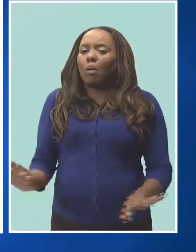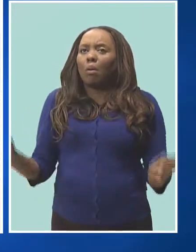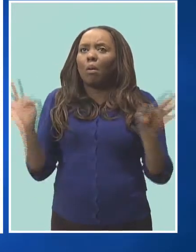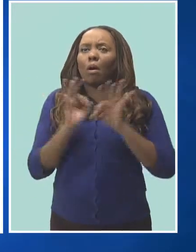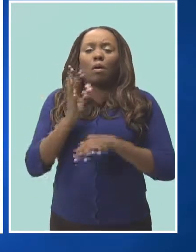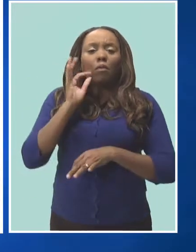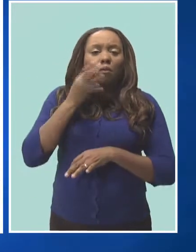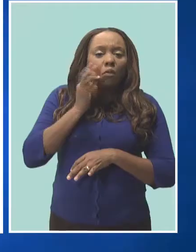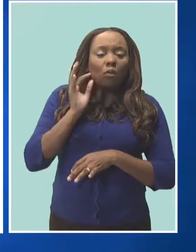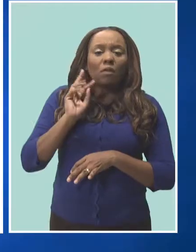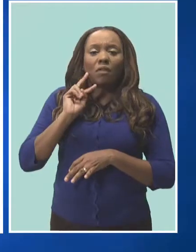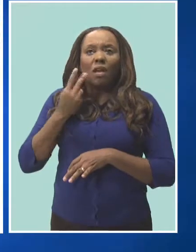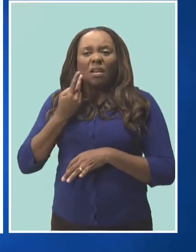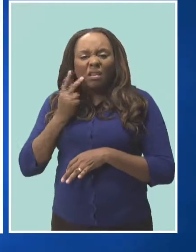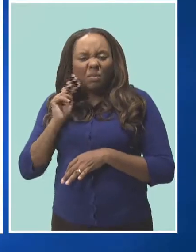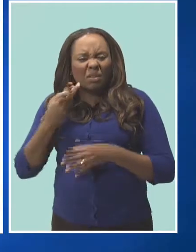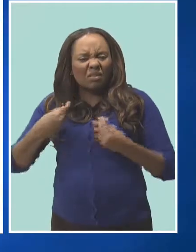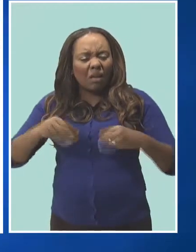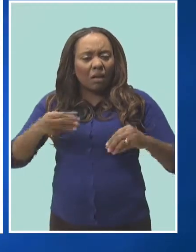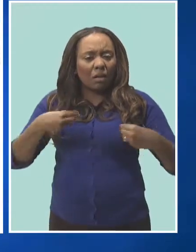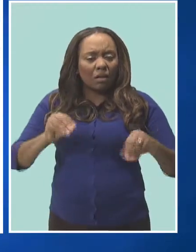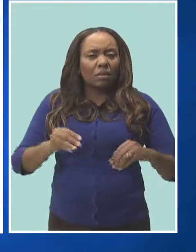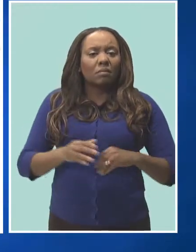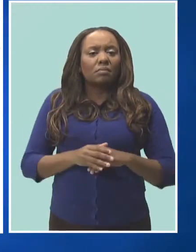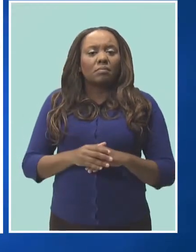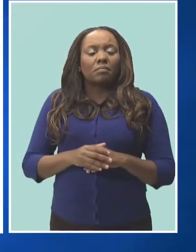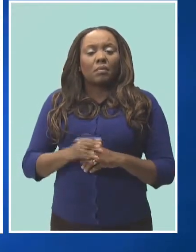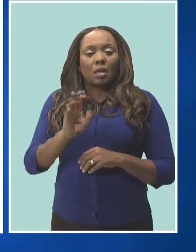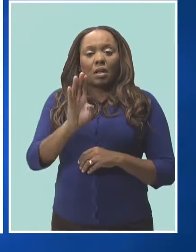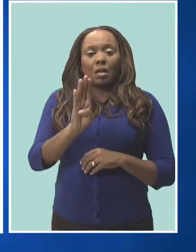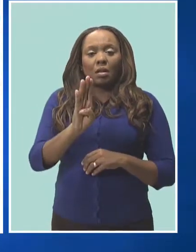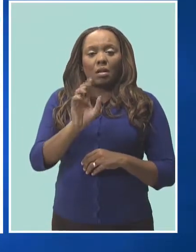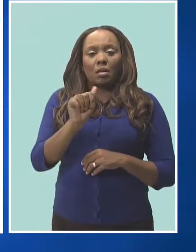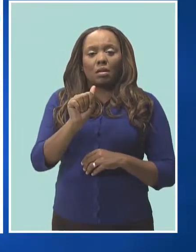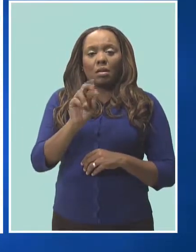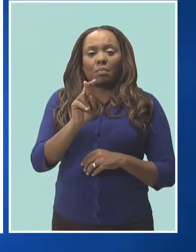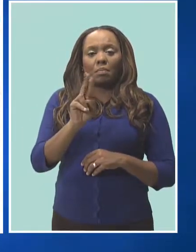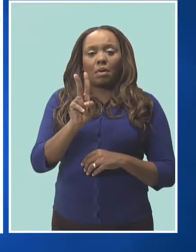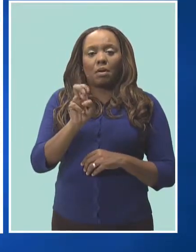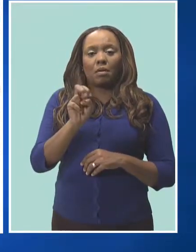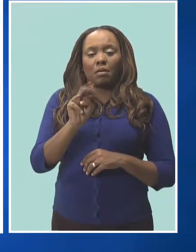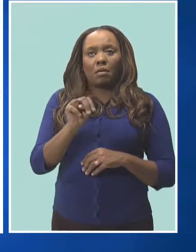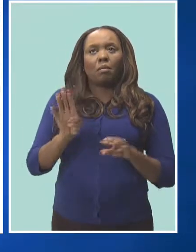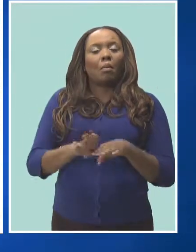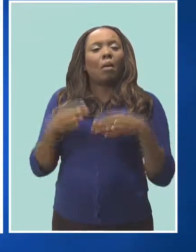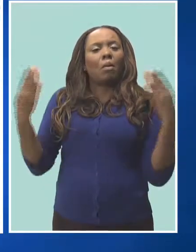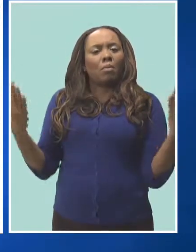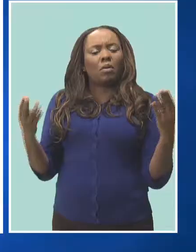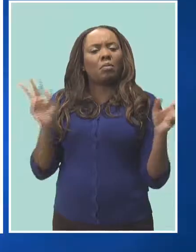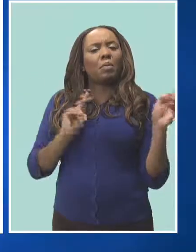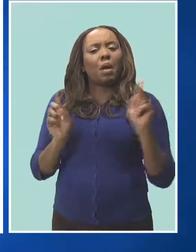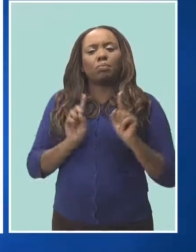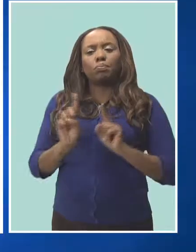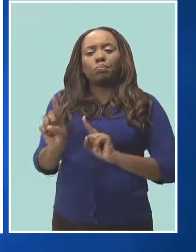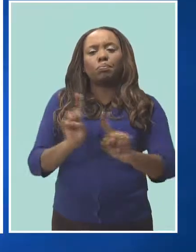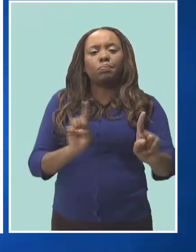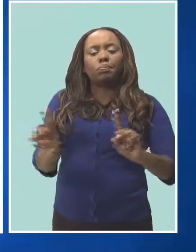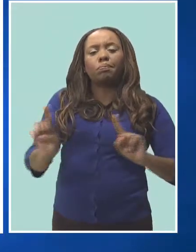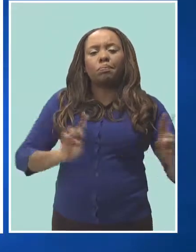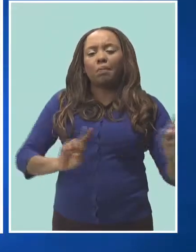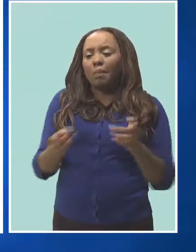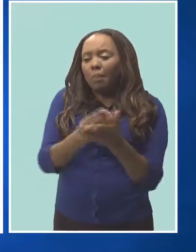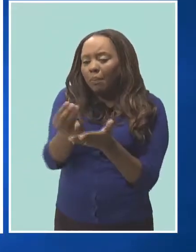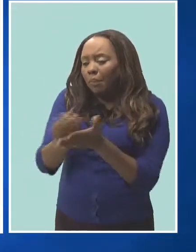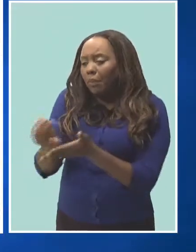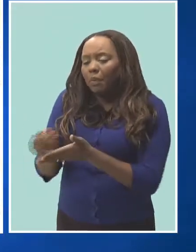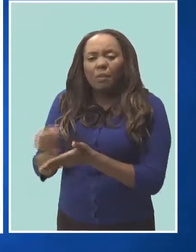and vegetable vendors. Since its opening, the Barwon Super Outdoor Market has been doing extremely well, and the Prime Minister believes the